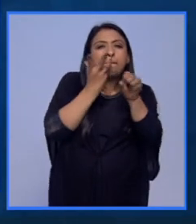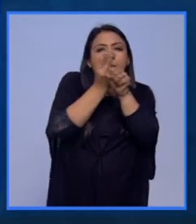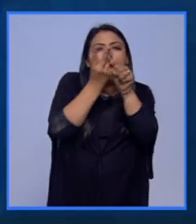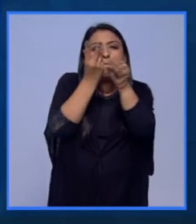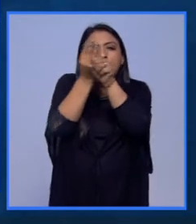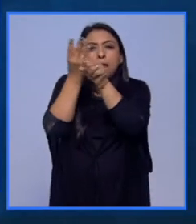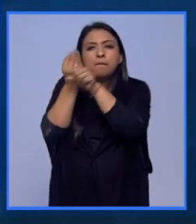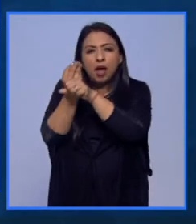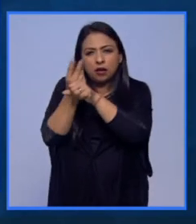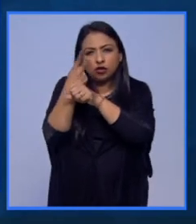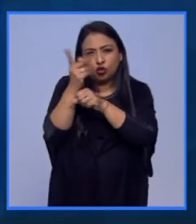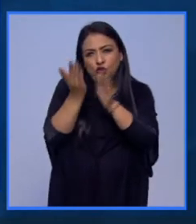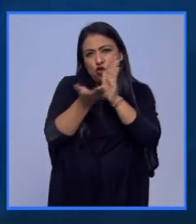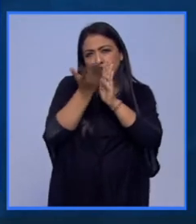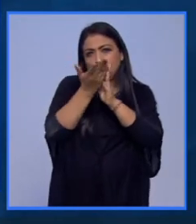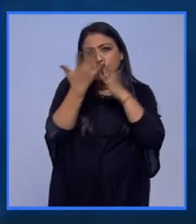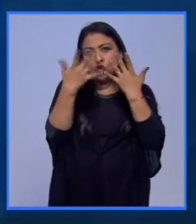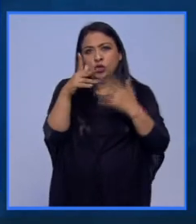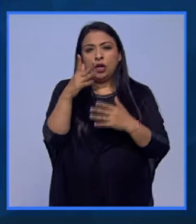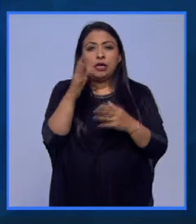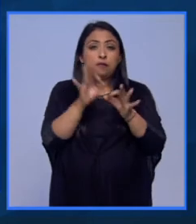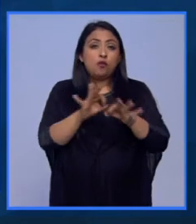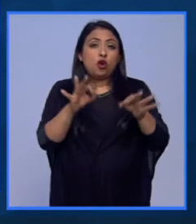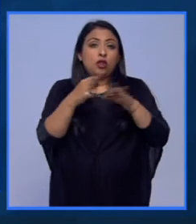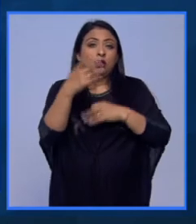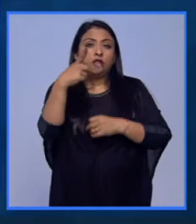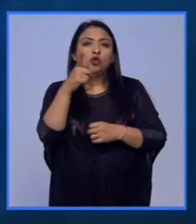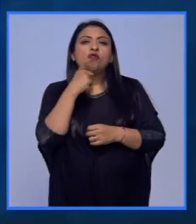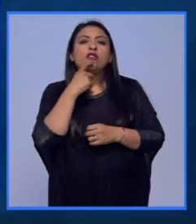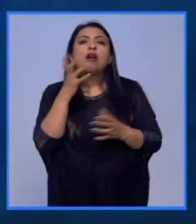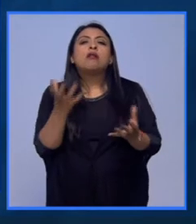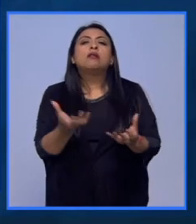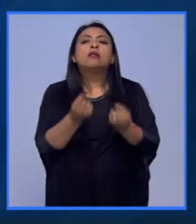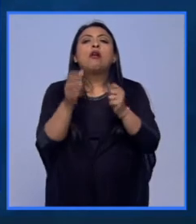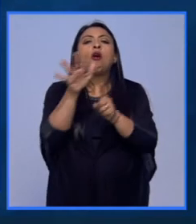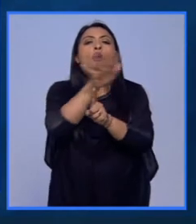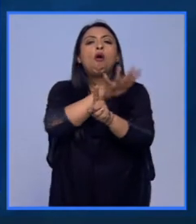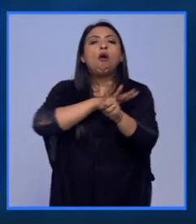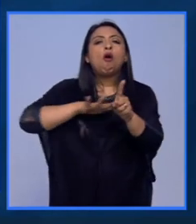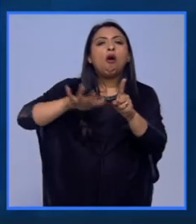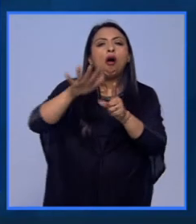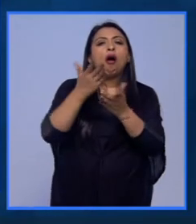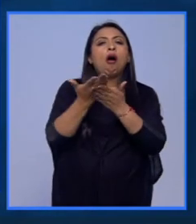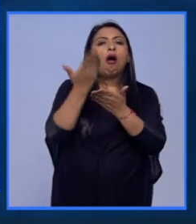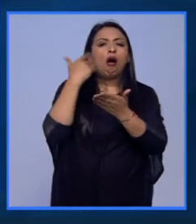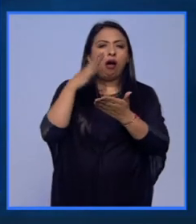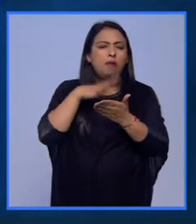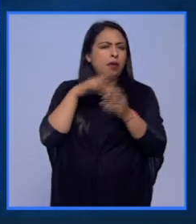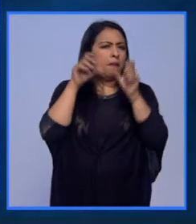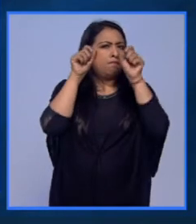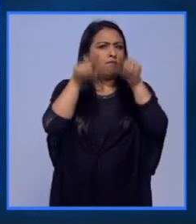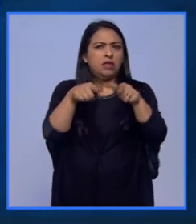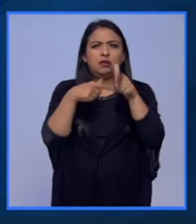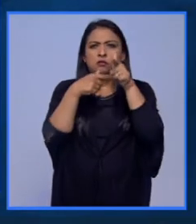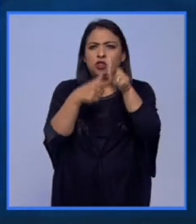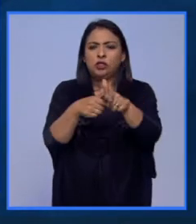Finnish masterworks, kind of mainly trying to repair or